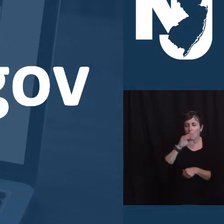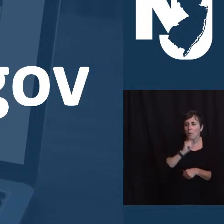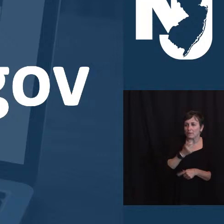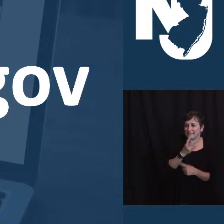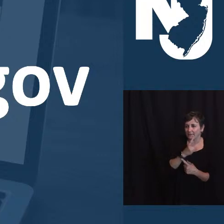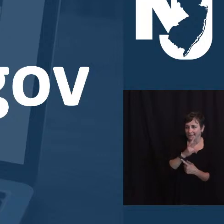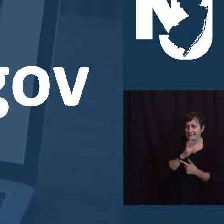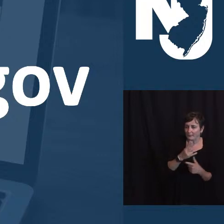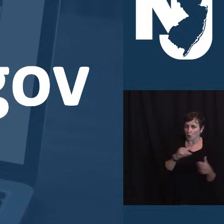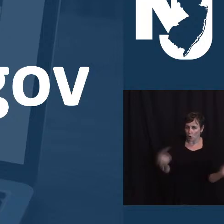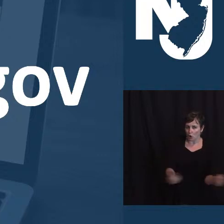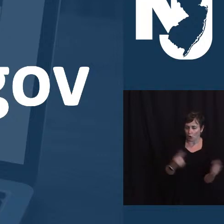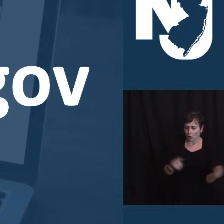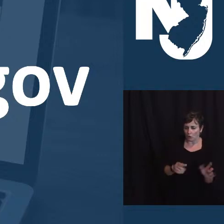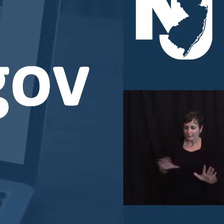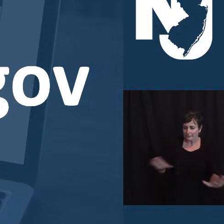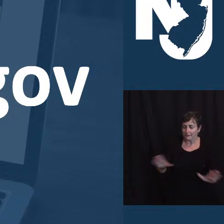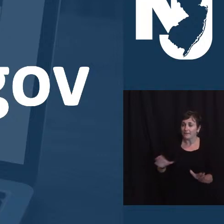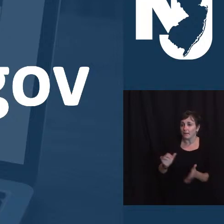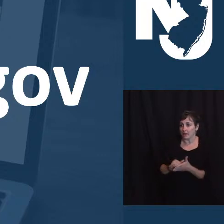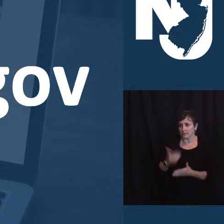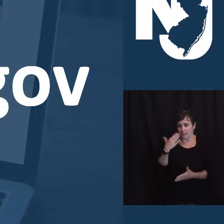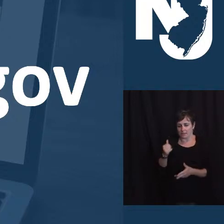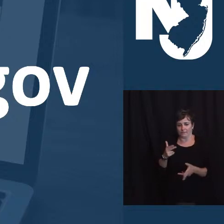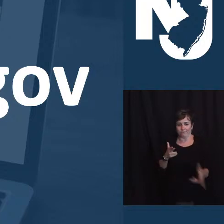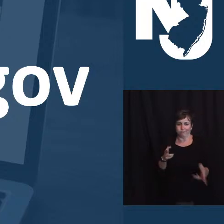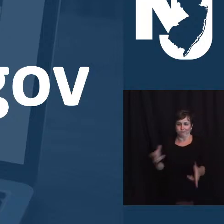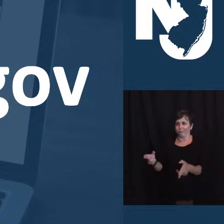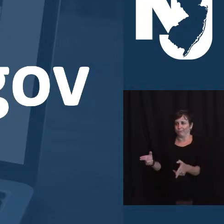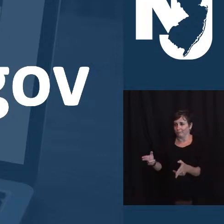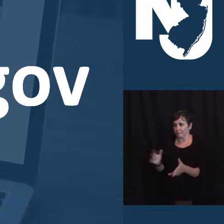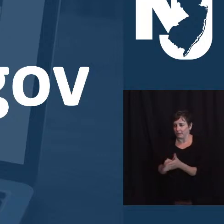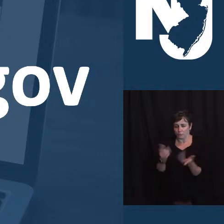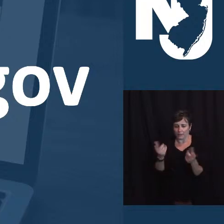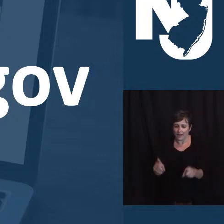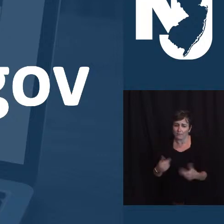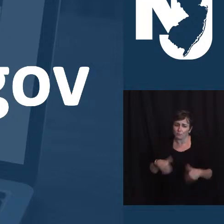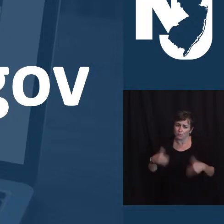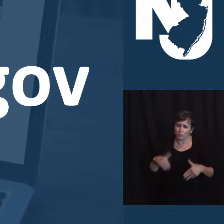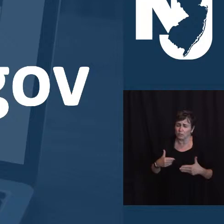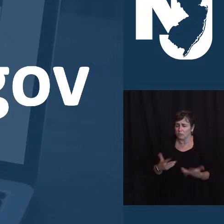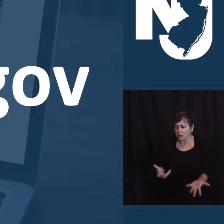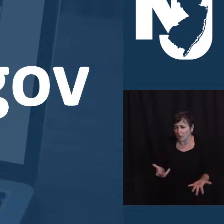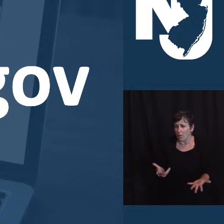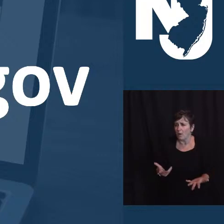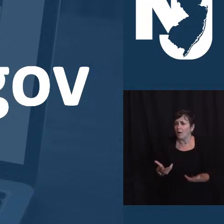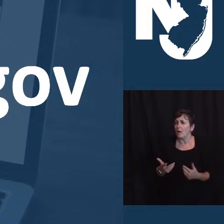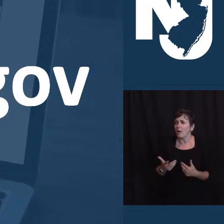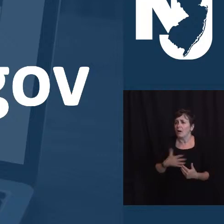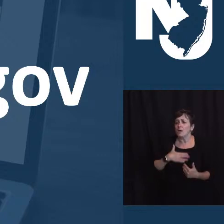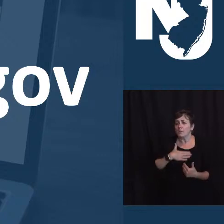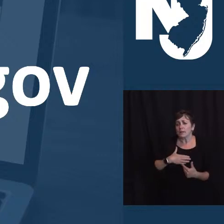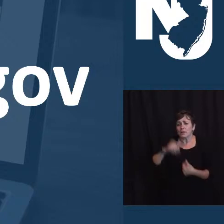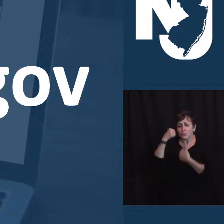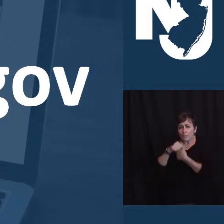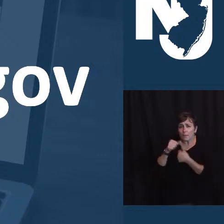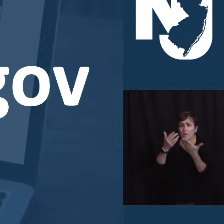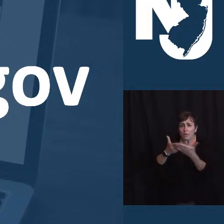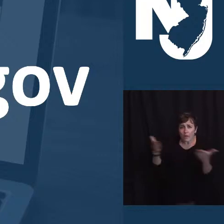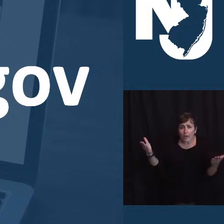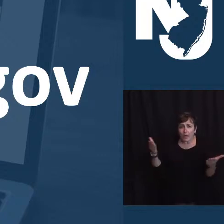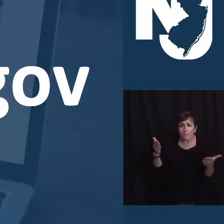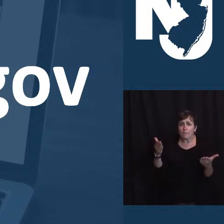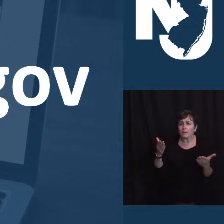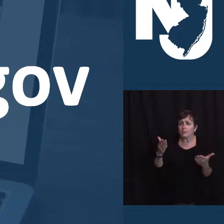case of gun violence that is in our midst, and please keep them and his memory and